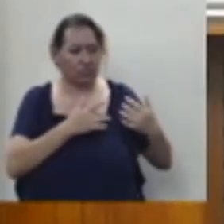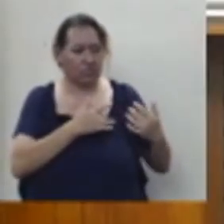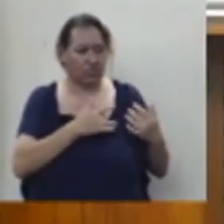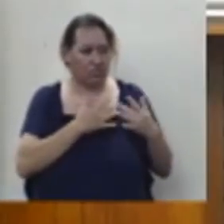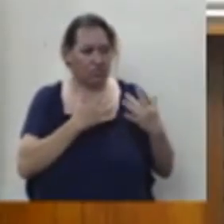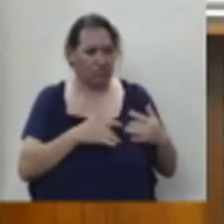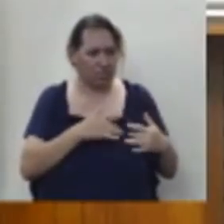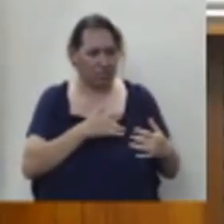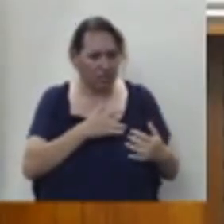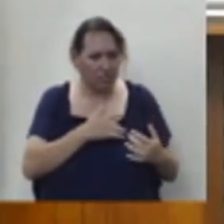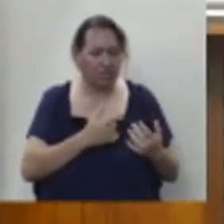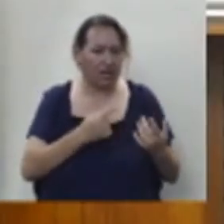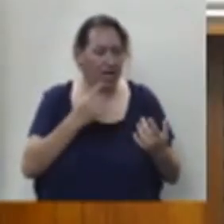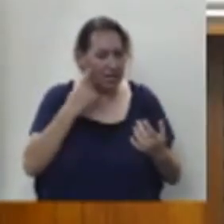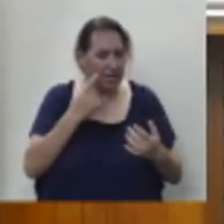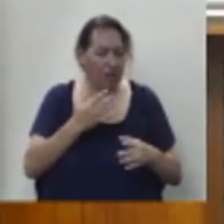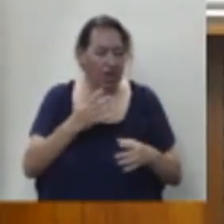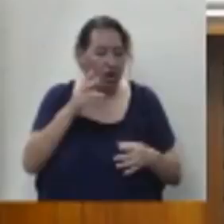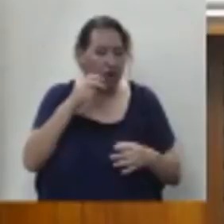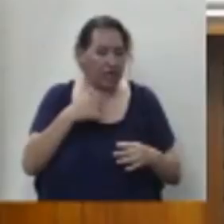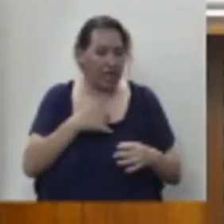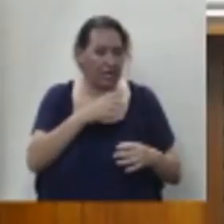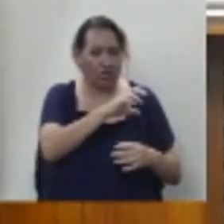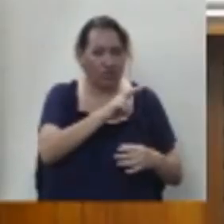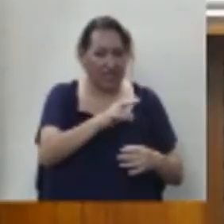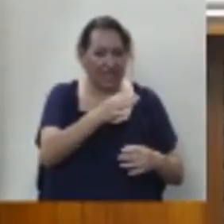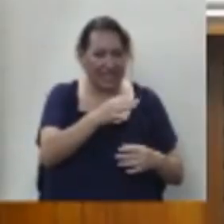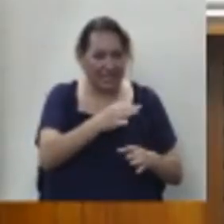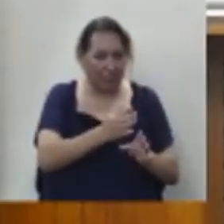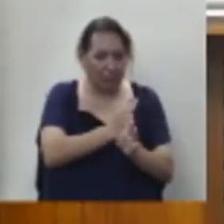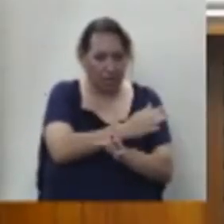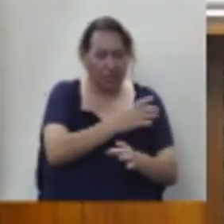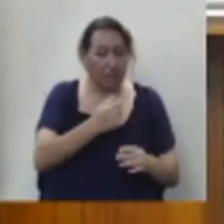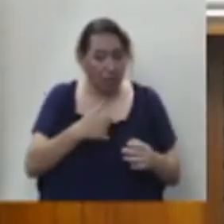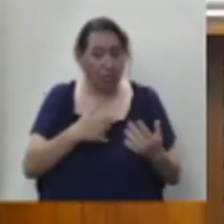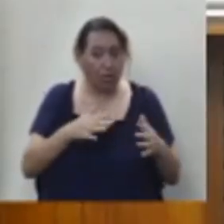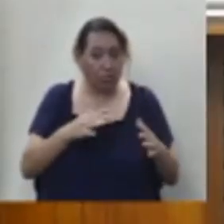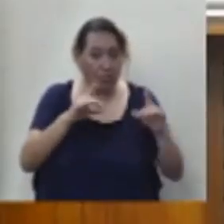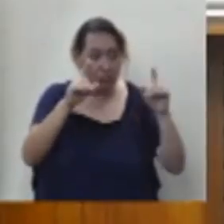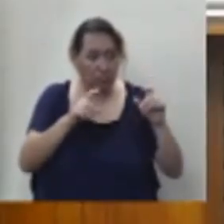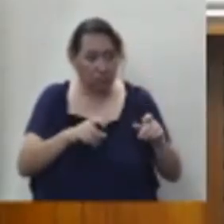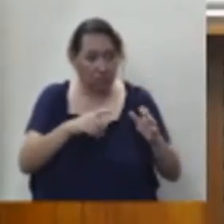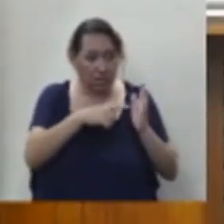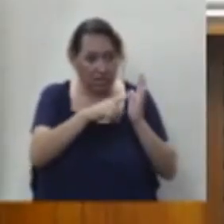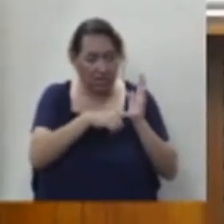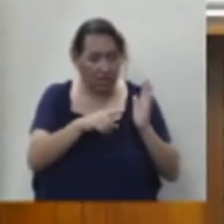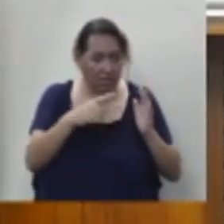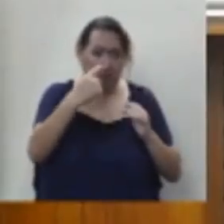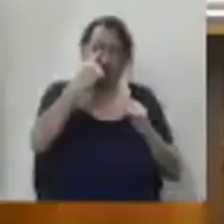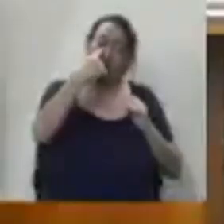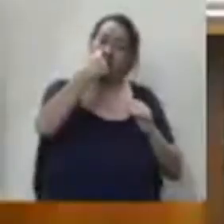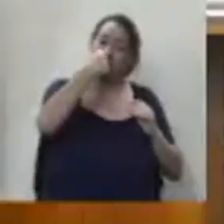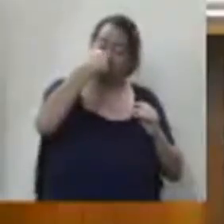passing. So my question is, was a swab taken of this particular patient to confirm if he was a suspected COVID-related death? And